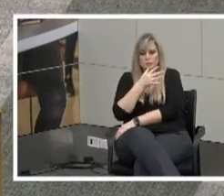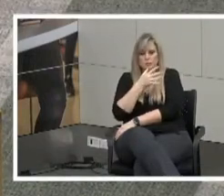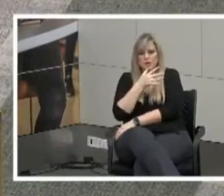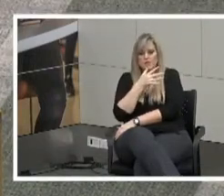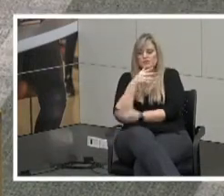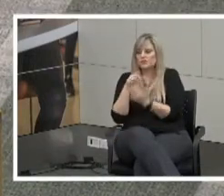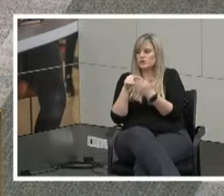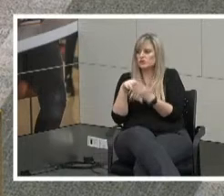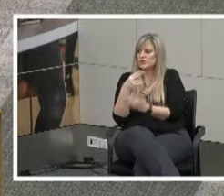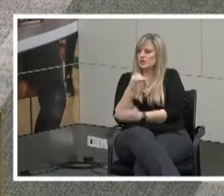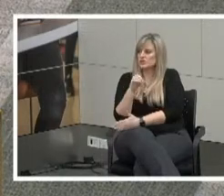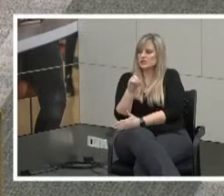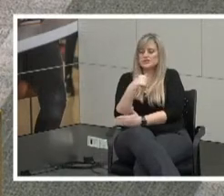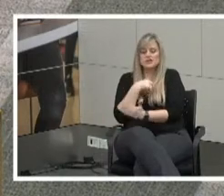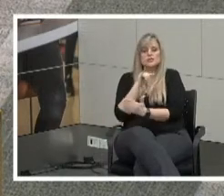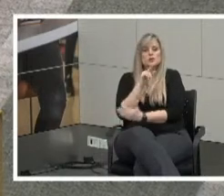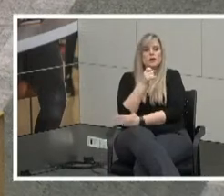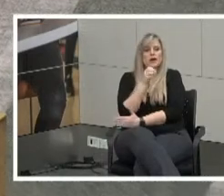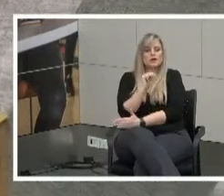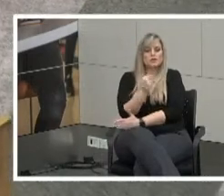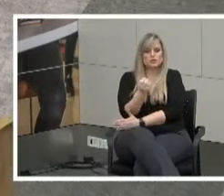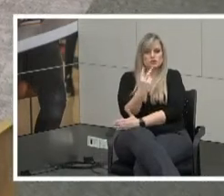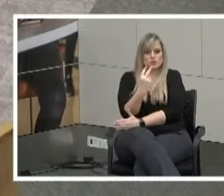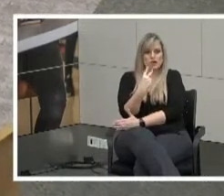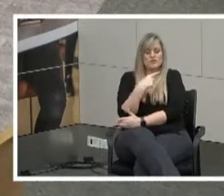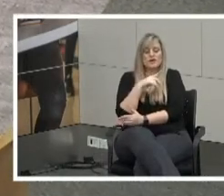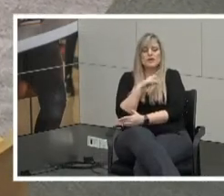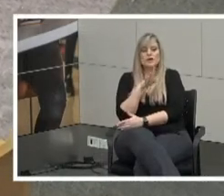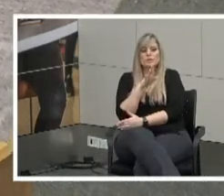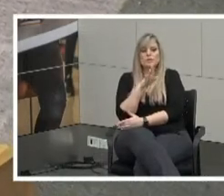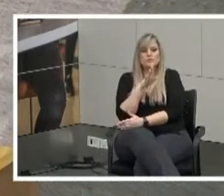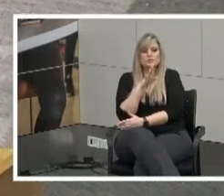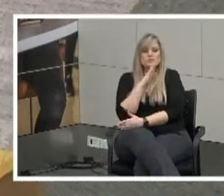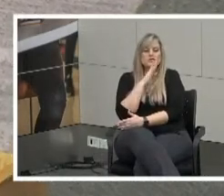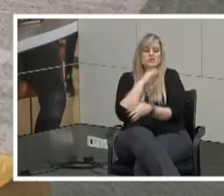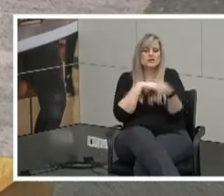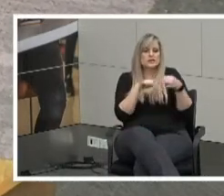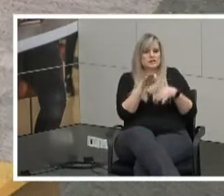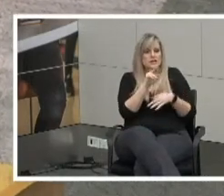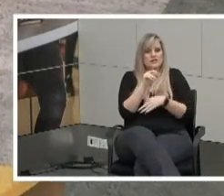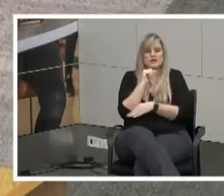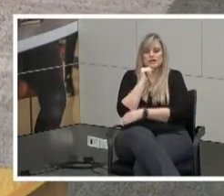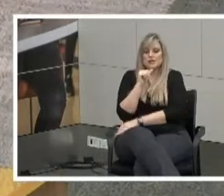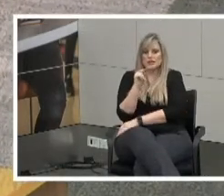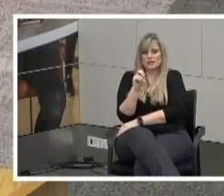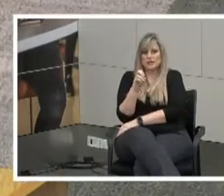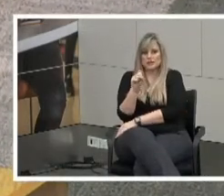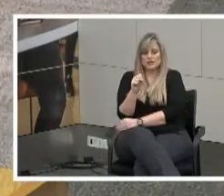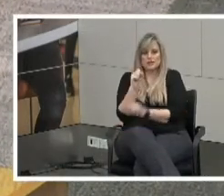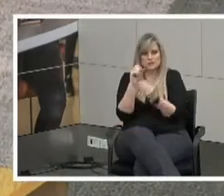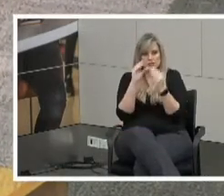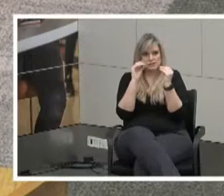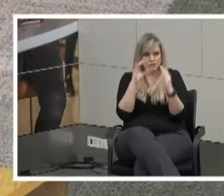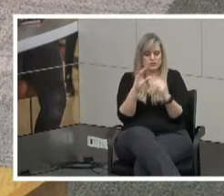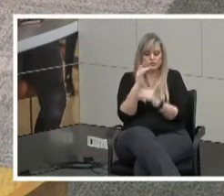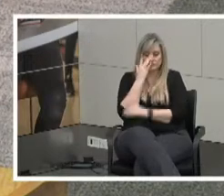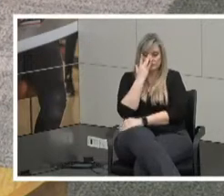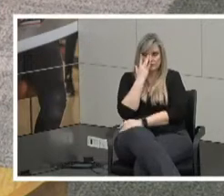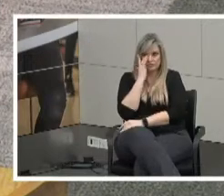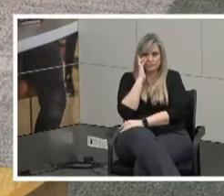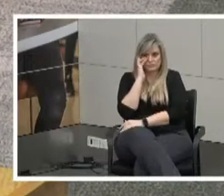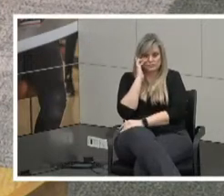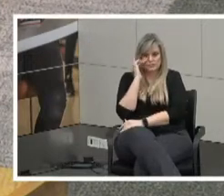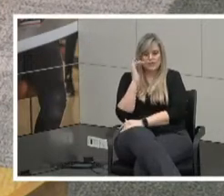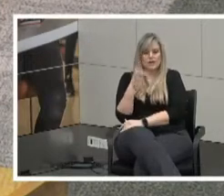12 and on behalf of a teacher who at an NES School excuse me who fears retaliation I find